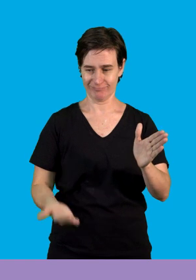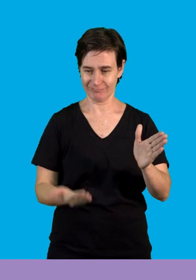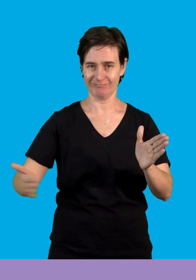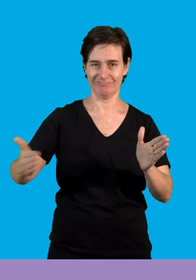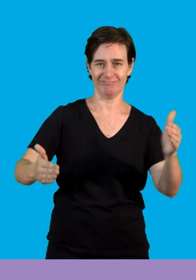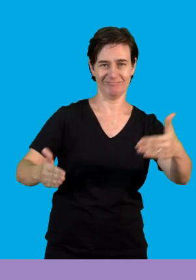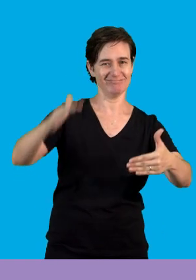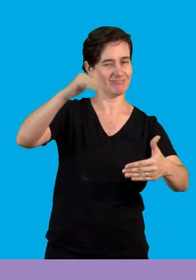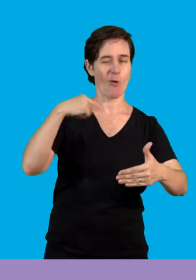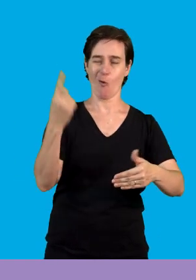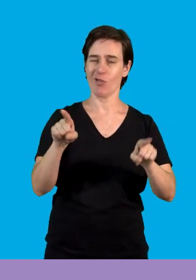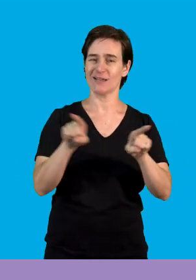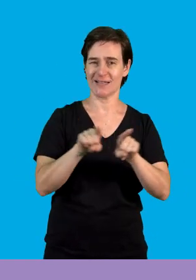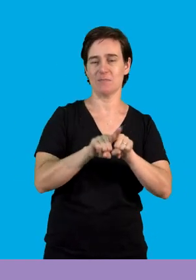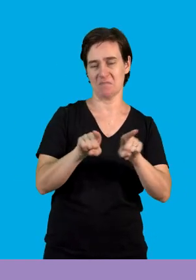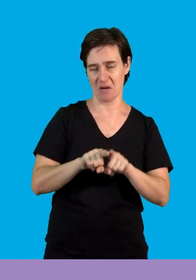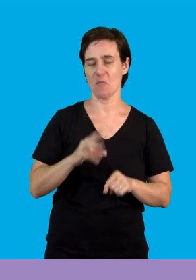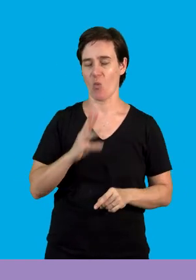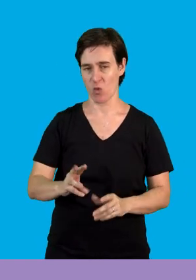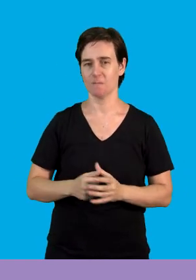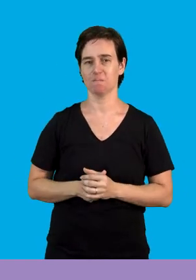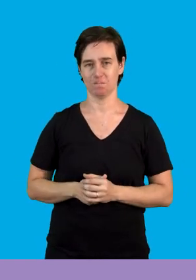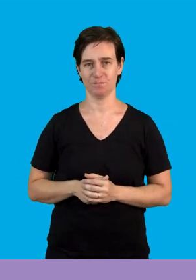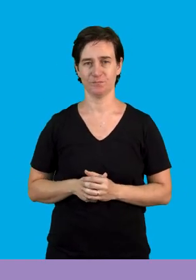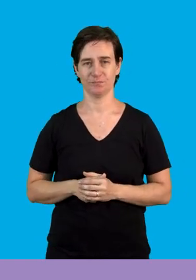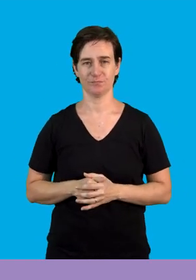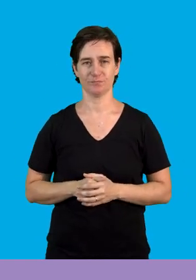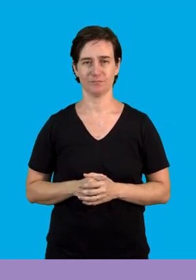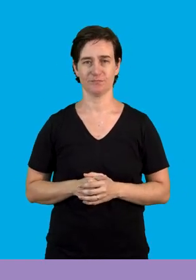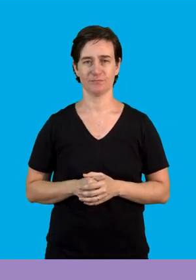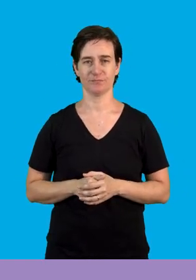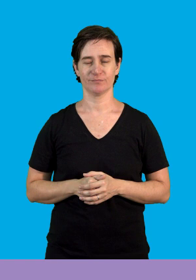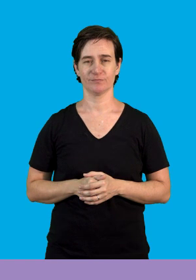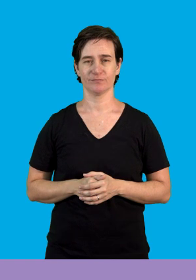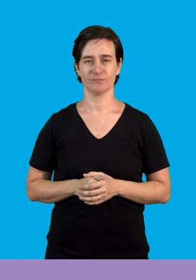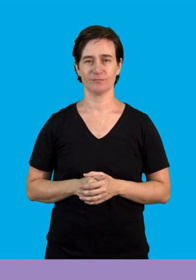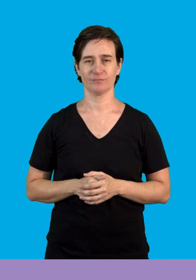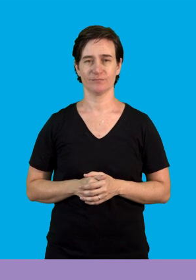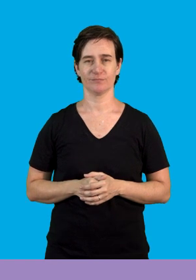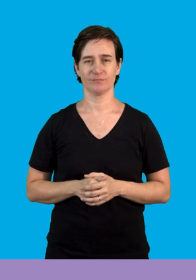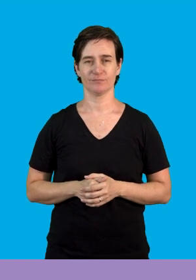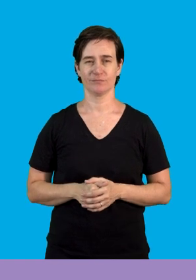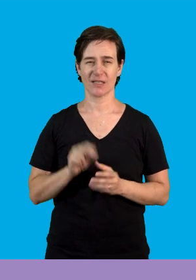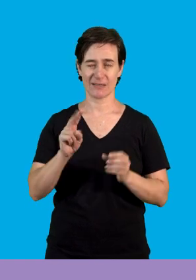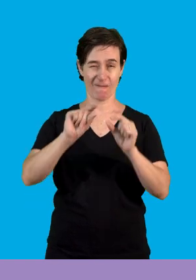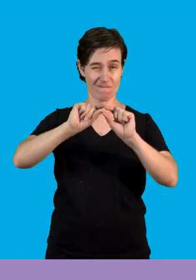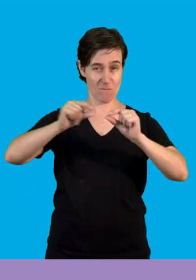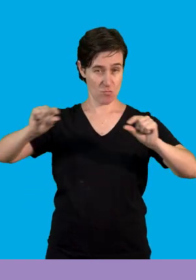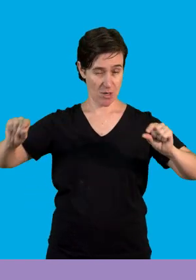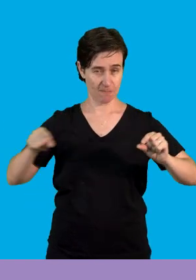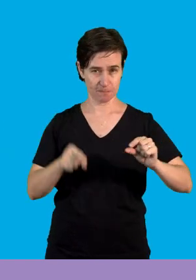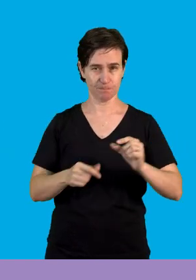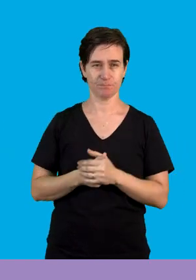cube are the same length, or are the same, are squares, sorry. So looking at the formula, now